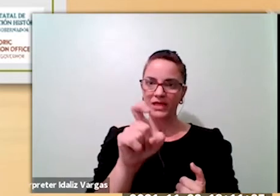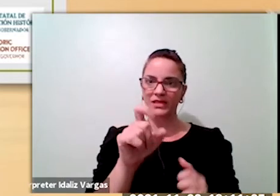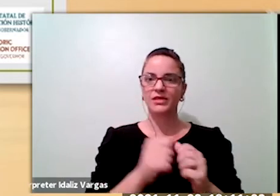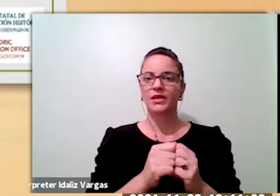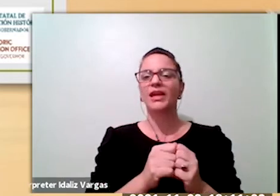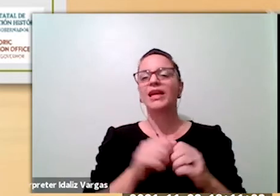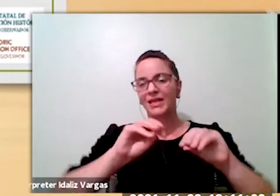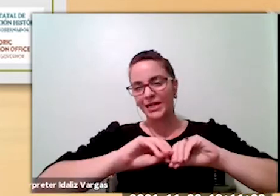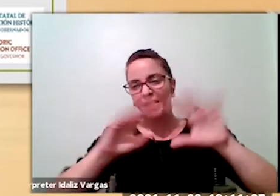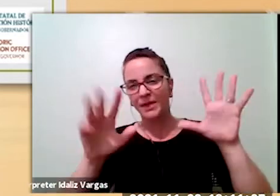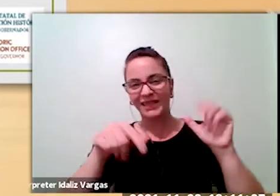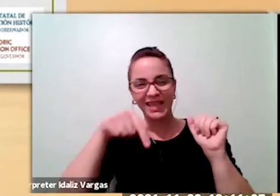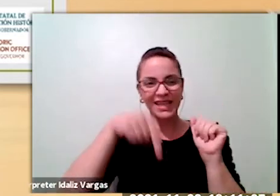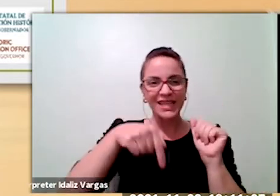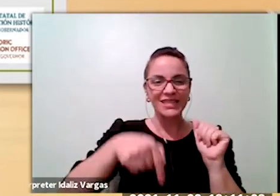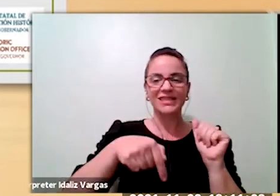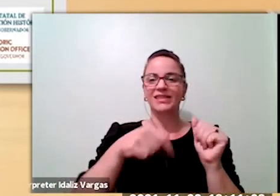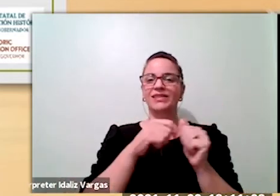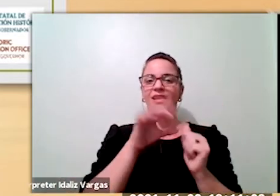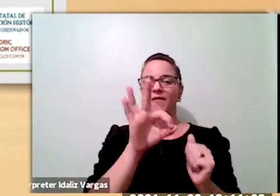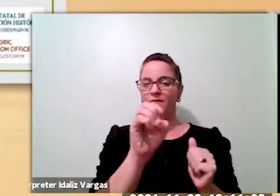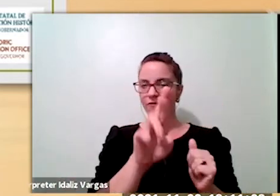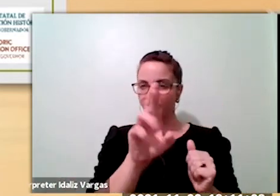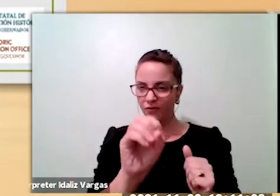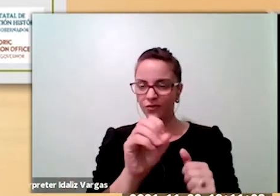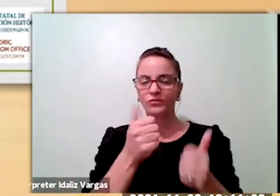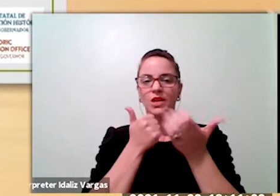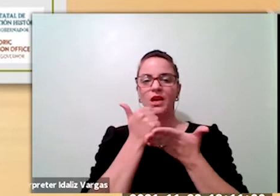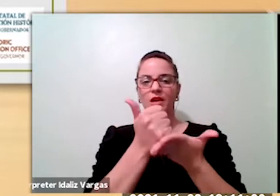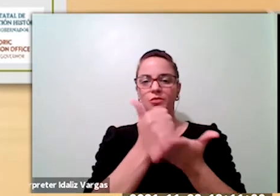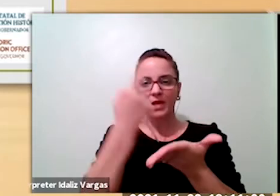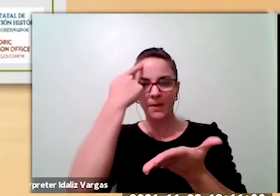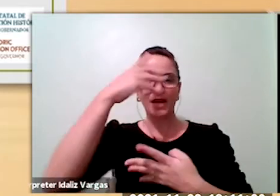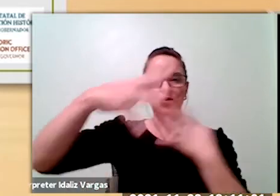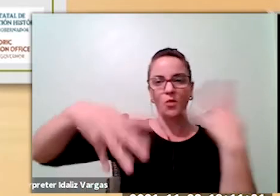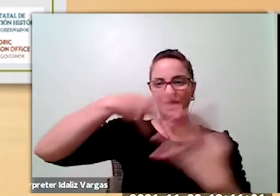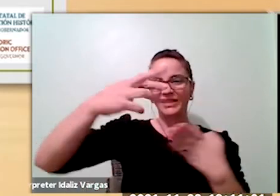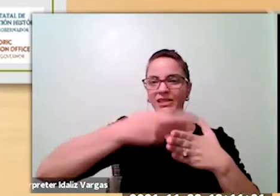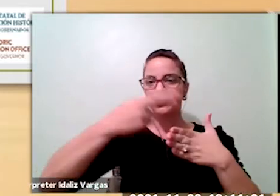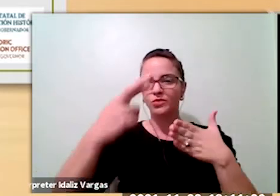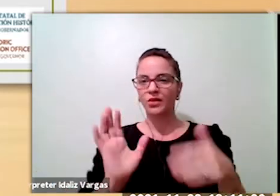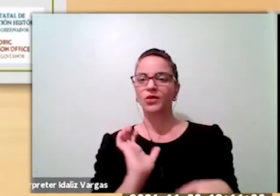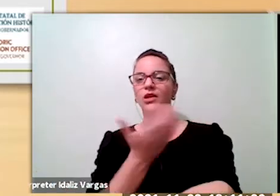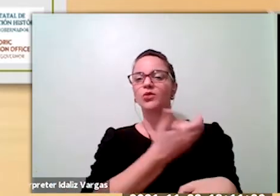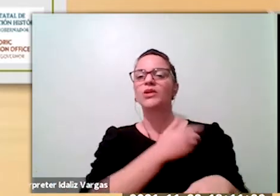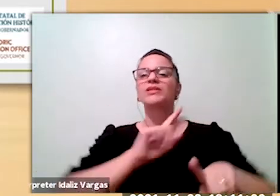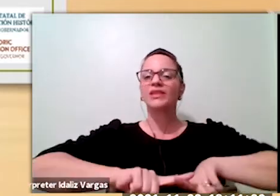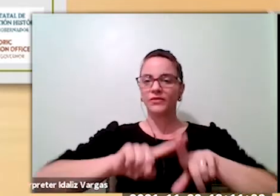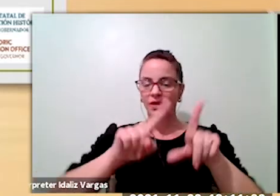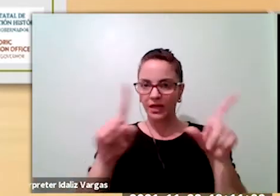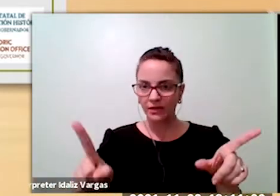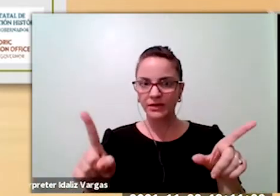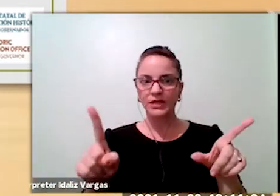forum is a unique opportunity to share the results of our different documentation education